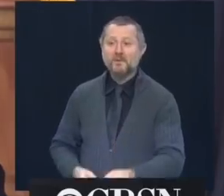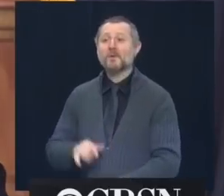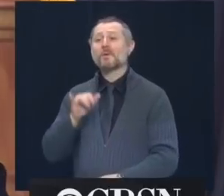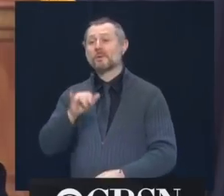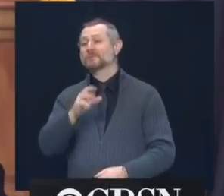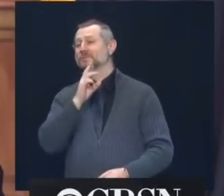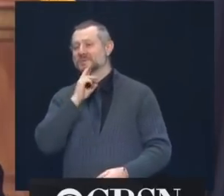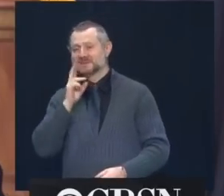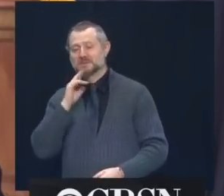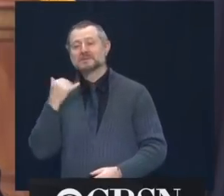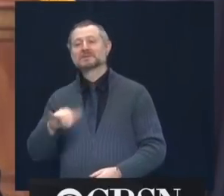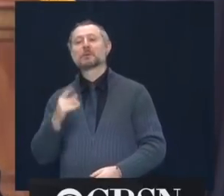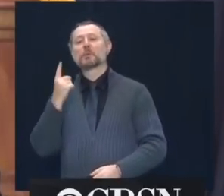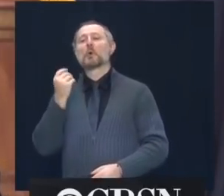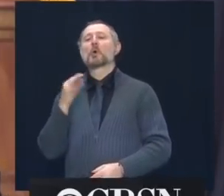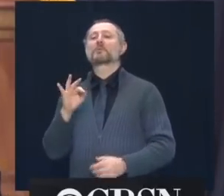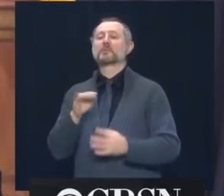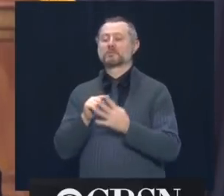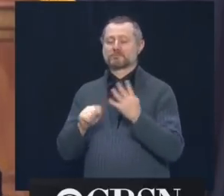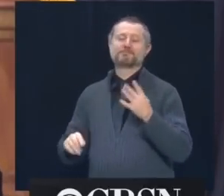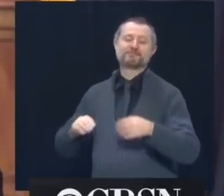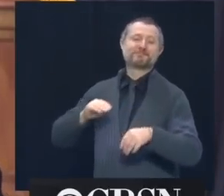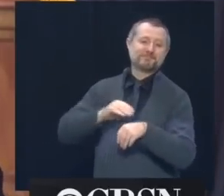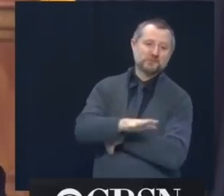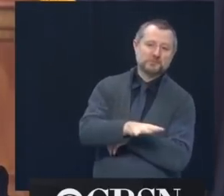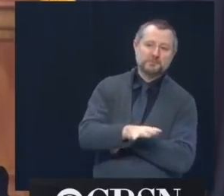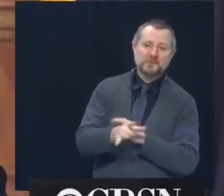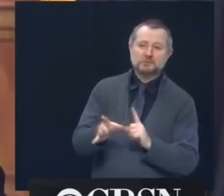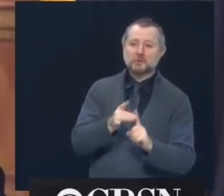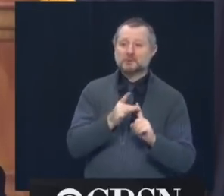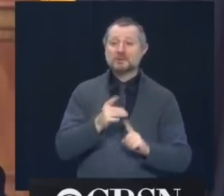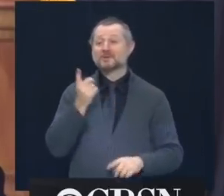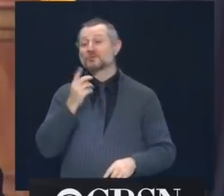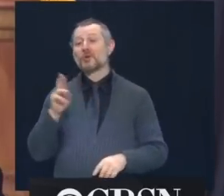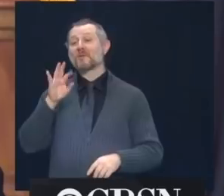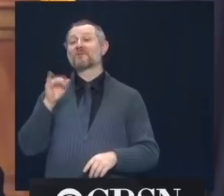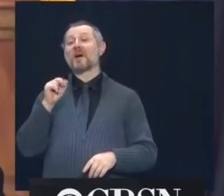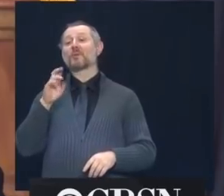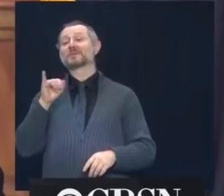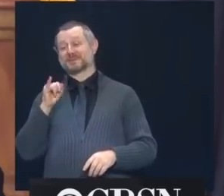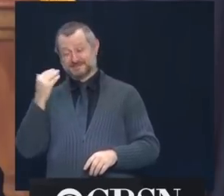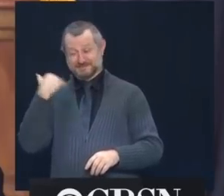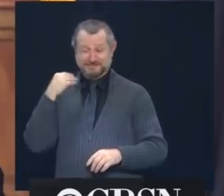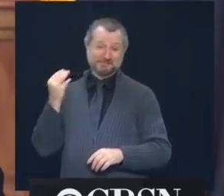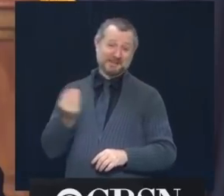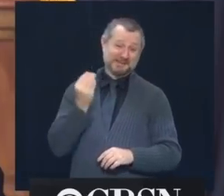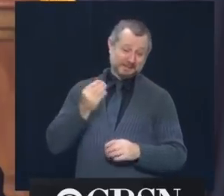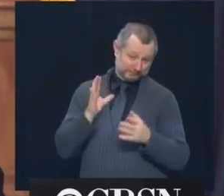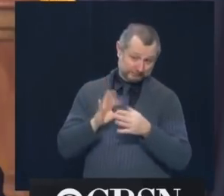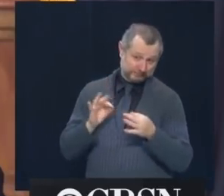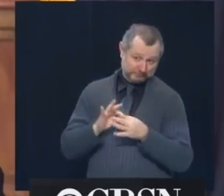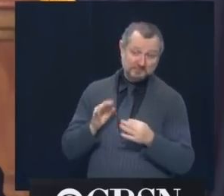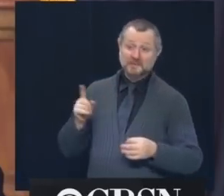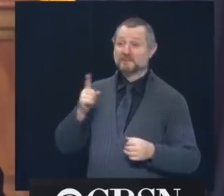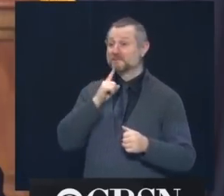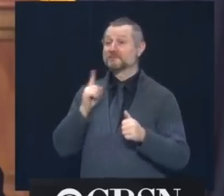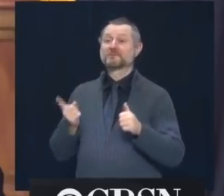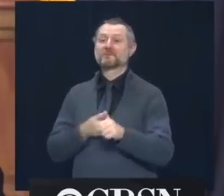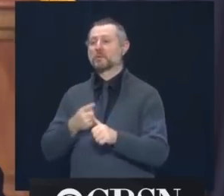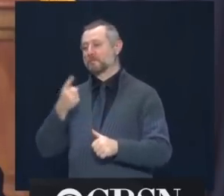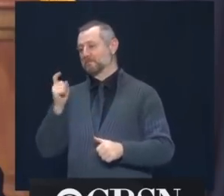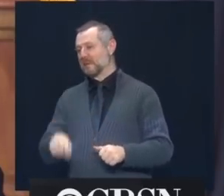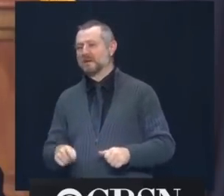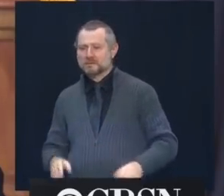spread. If you remember Dr. Fauci on Monday said, close, the original guidance was close the